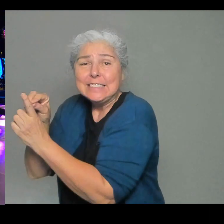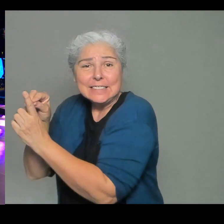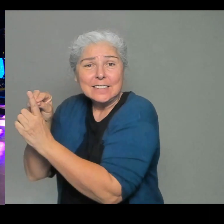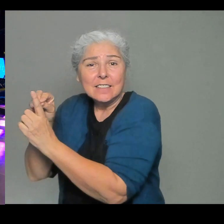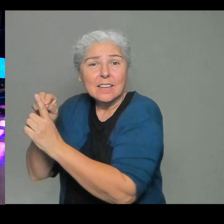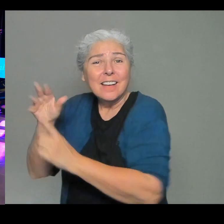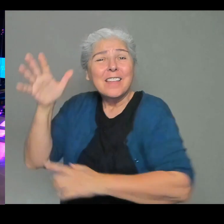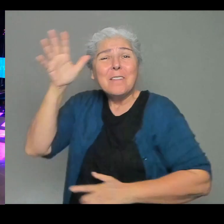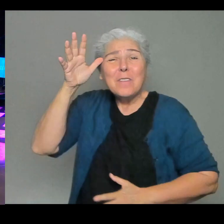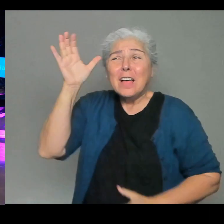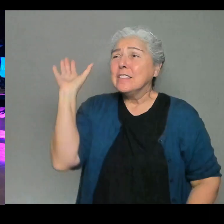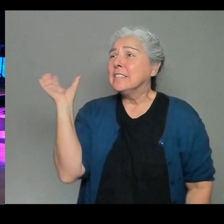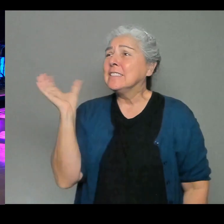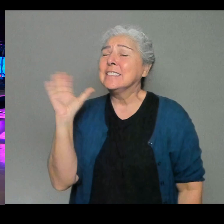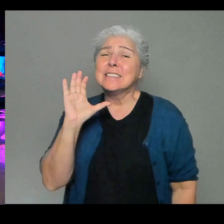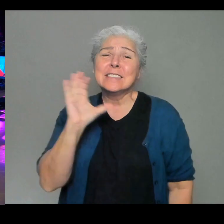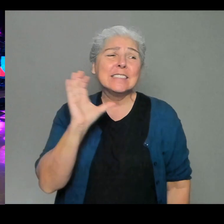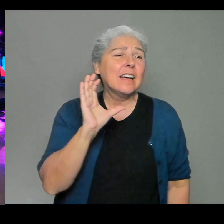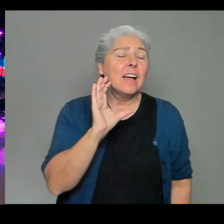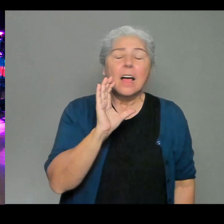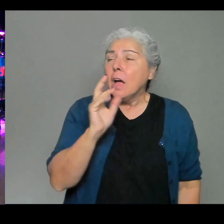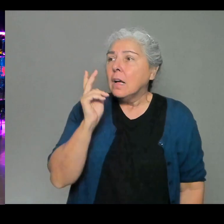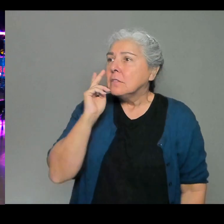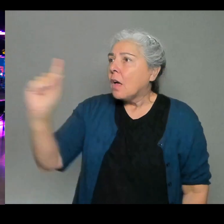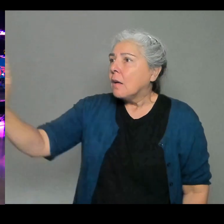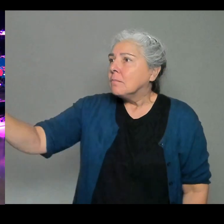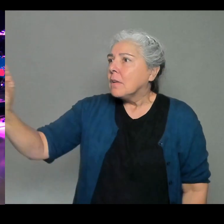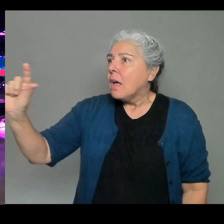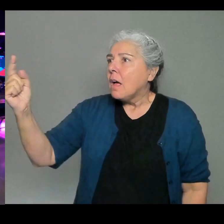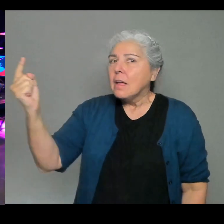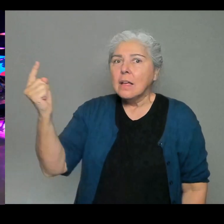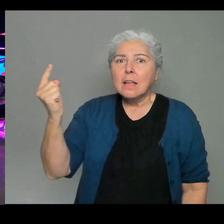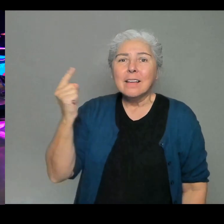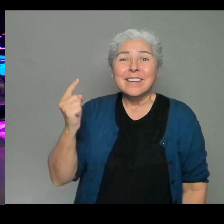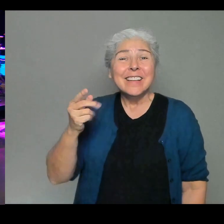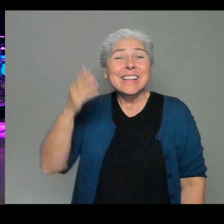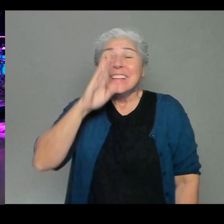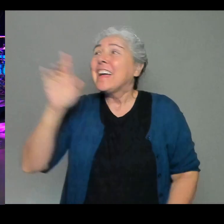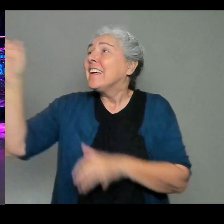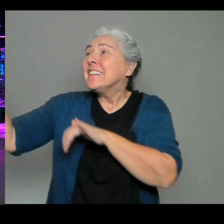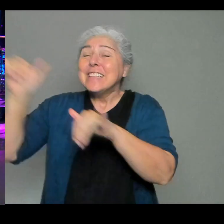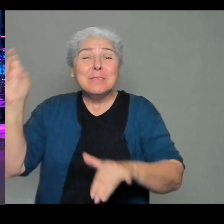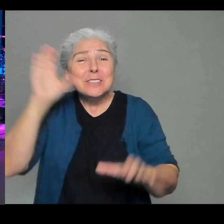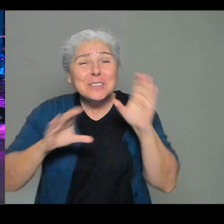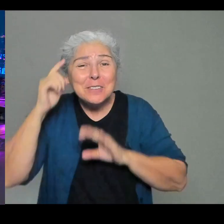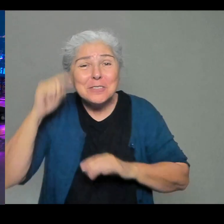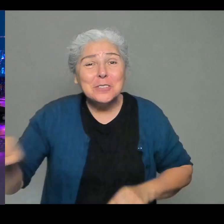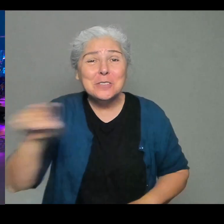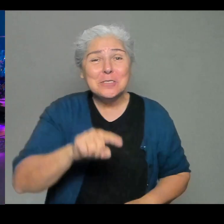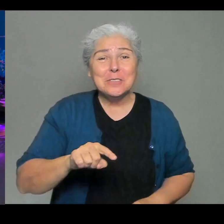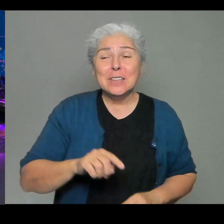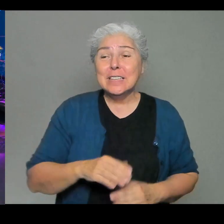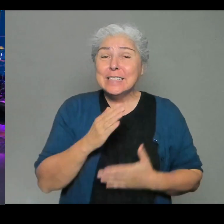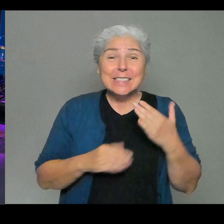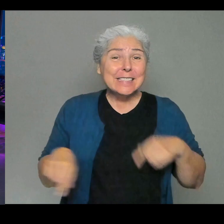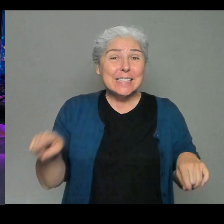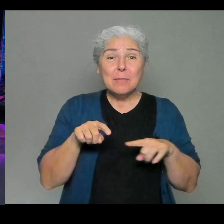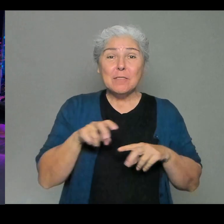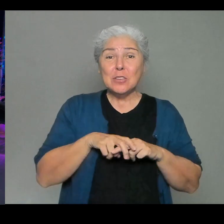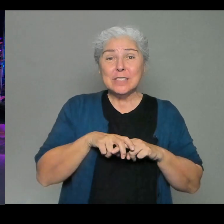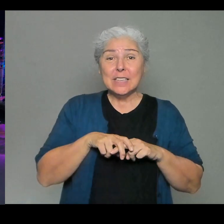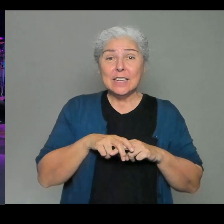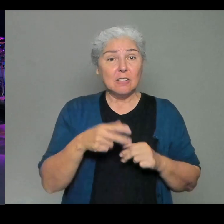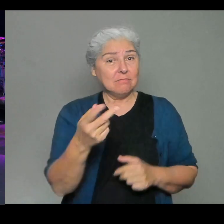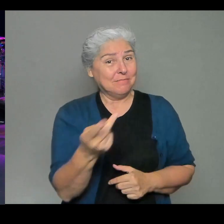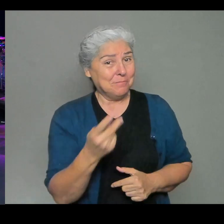him. He saw him coming. God is looking for you. There's some of y'all sitting